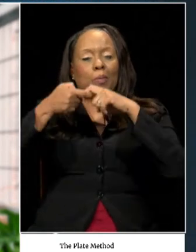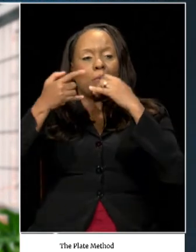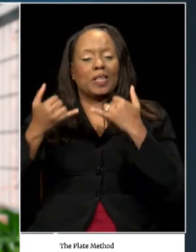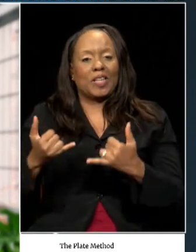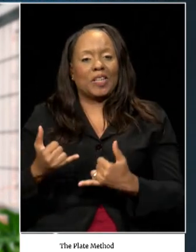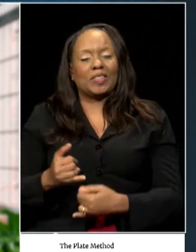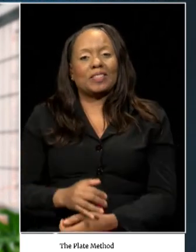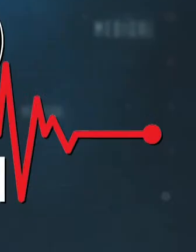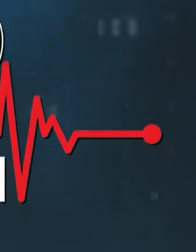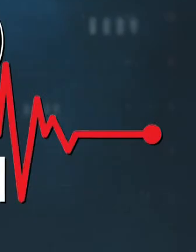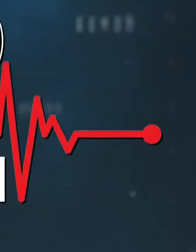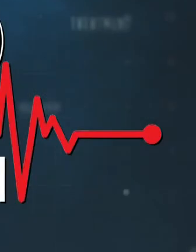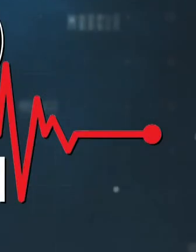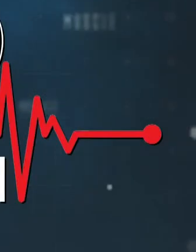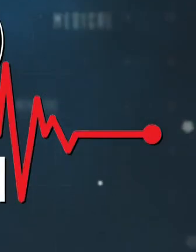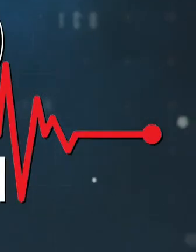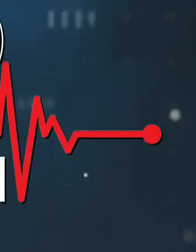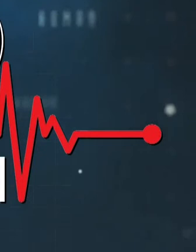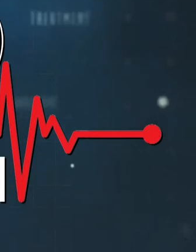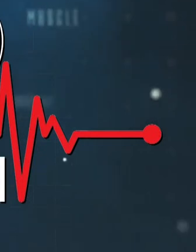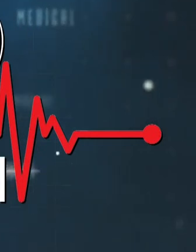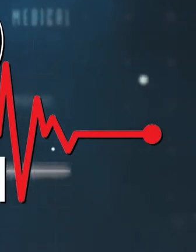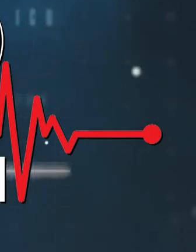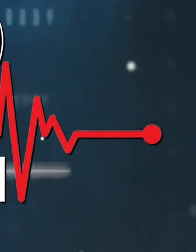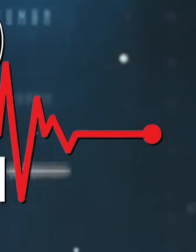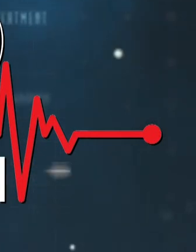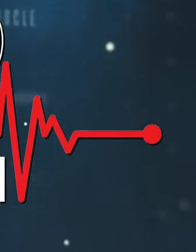Action after this.